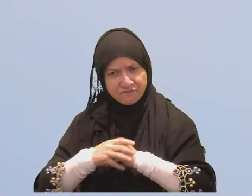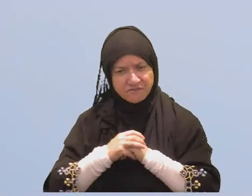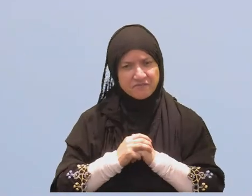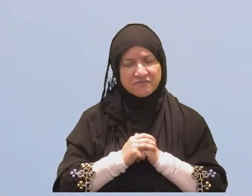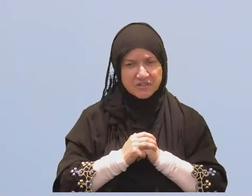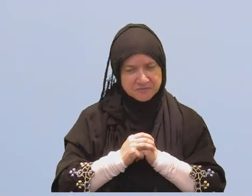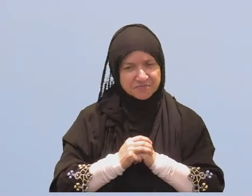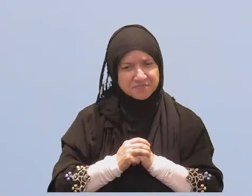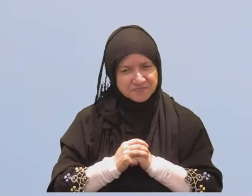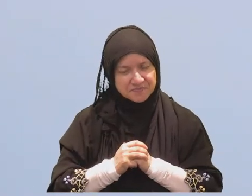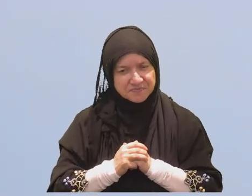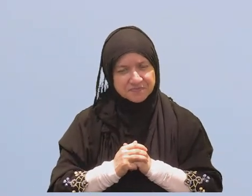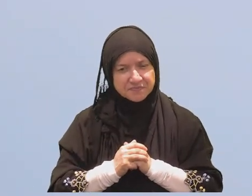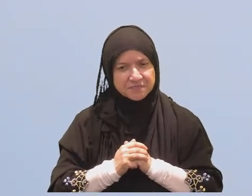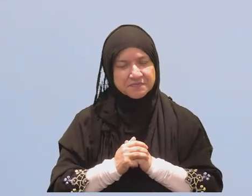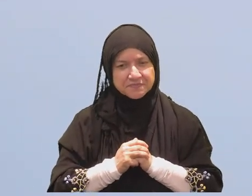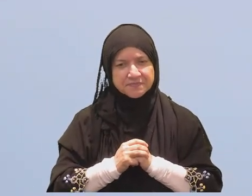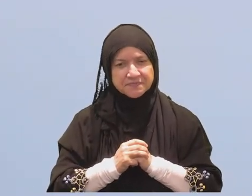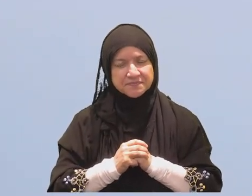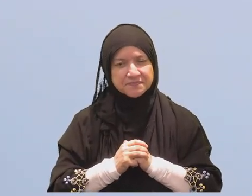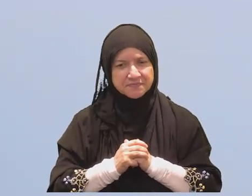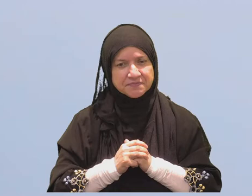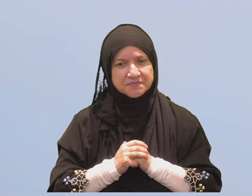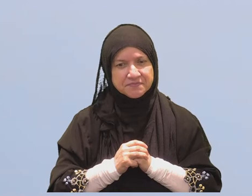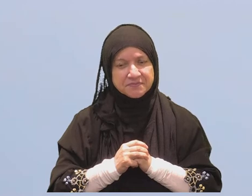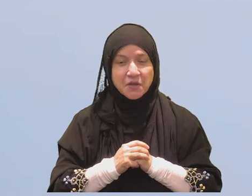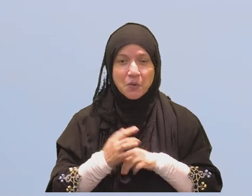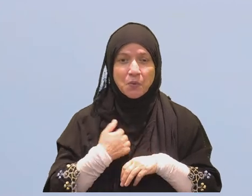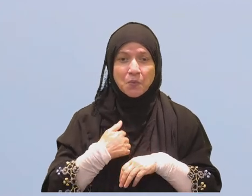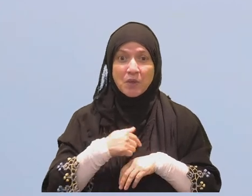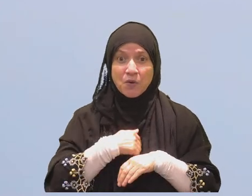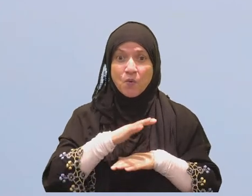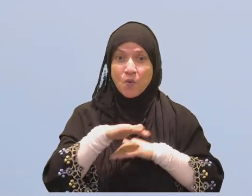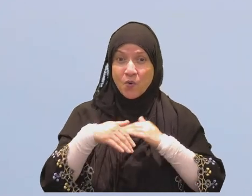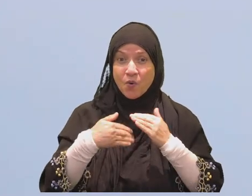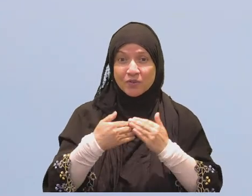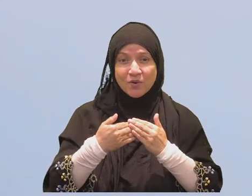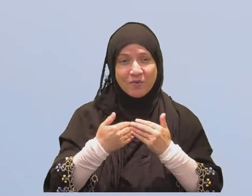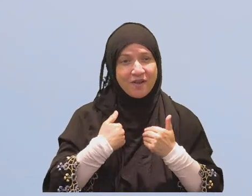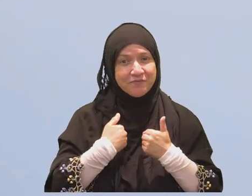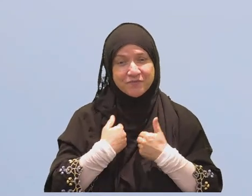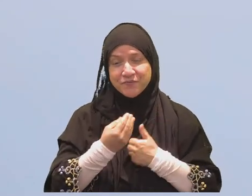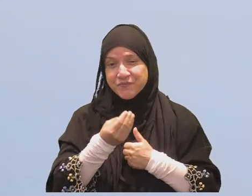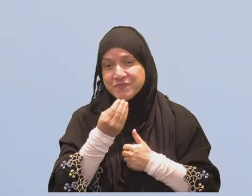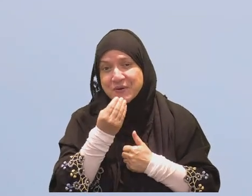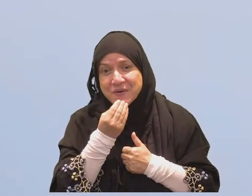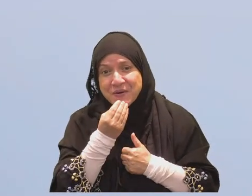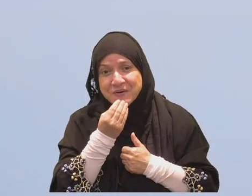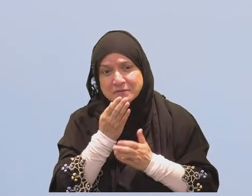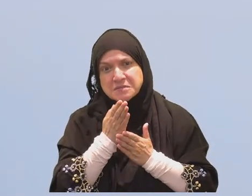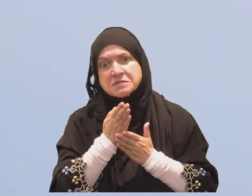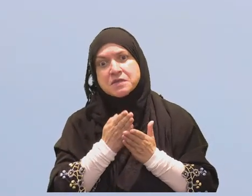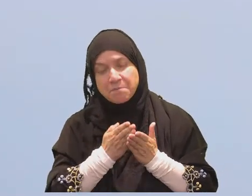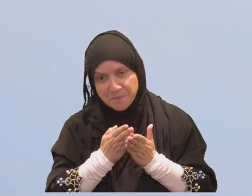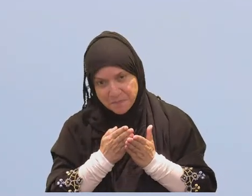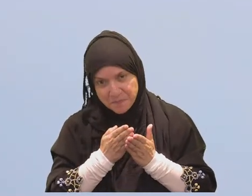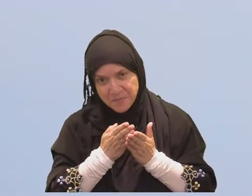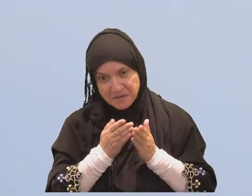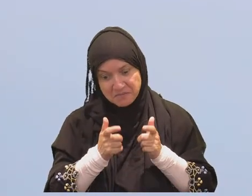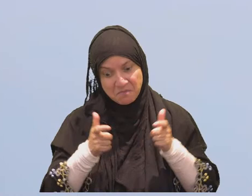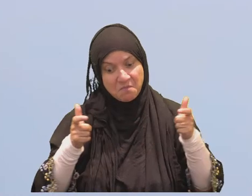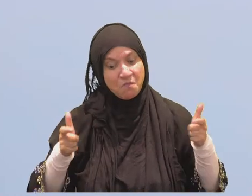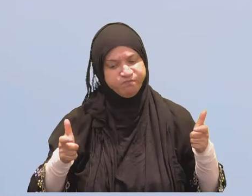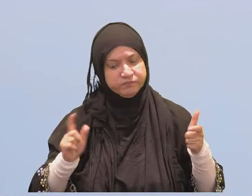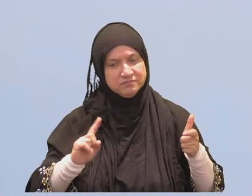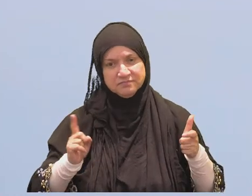for diet plans. We have more food than we can eat. The iftar, the dumpsters filled up with what we